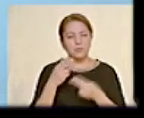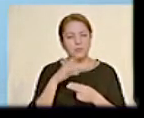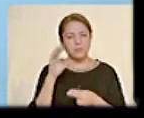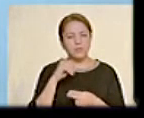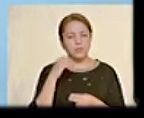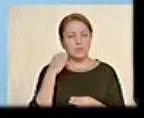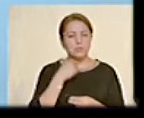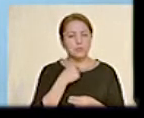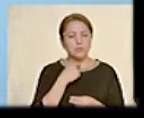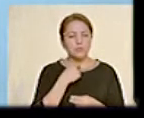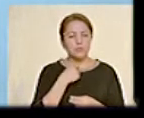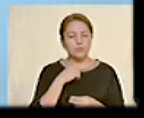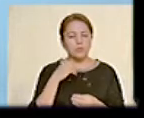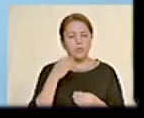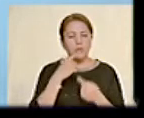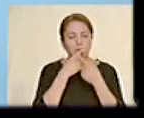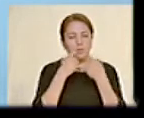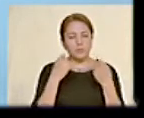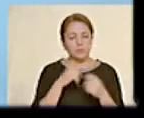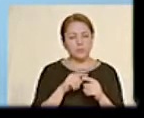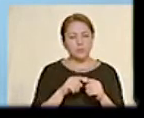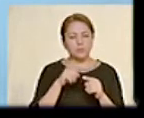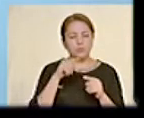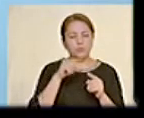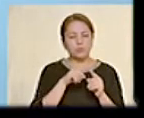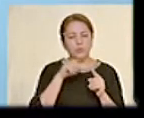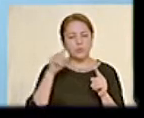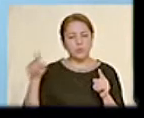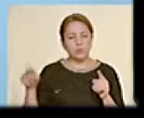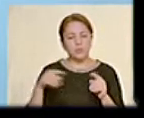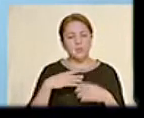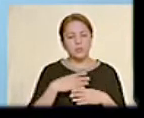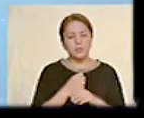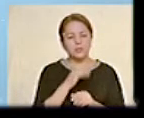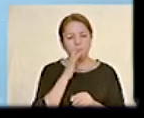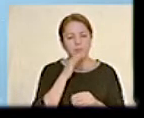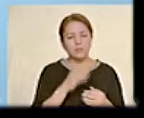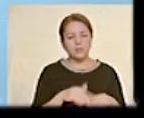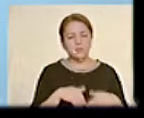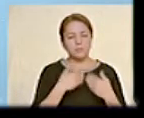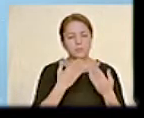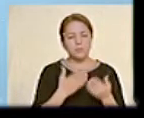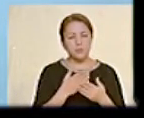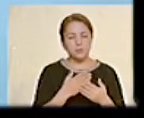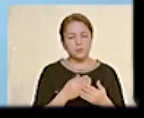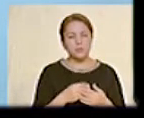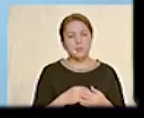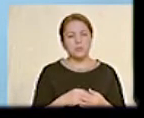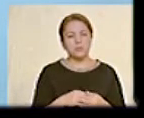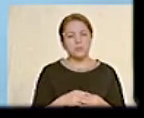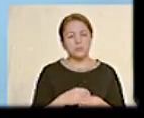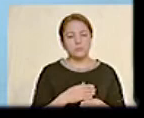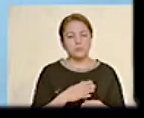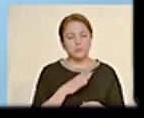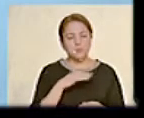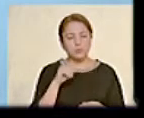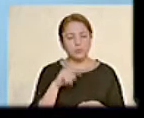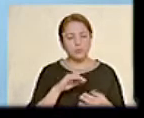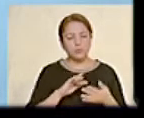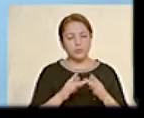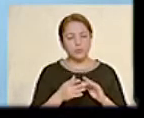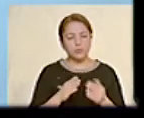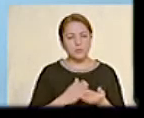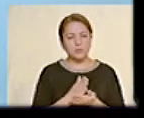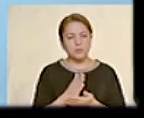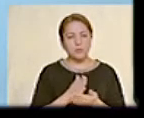olis masofalardan qisqa vaqtda uzatish imkoniyati yaratilgan va ushbu internet xizmati World